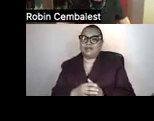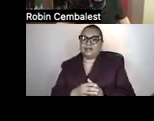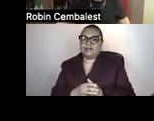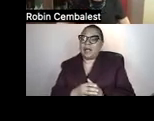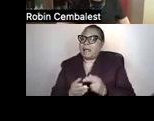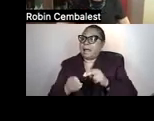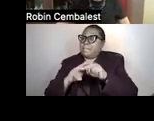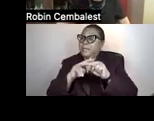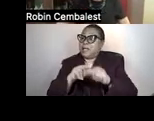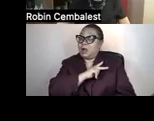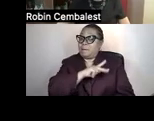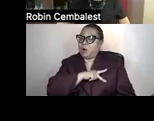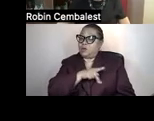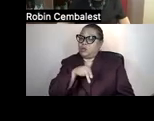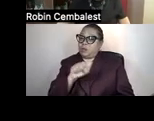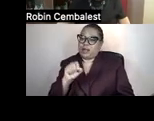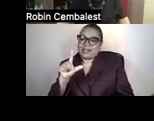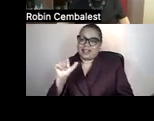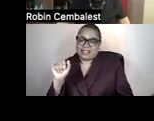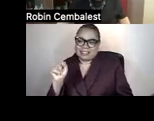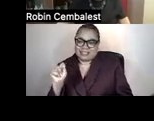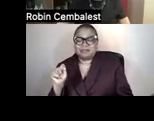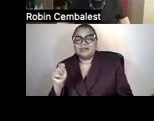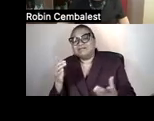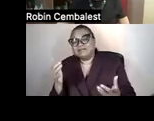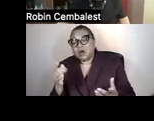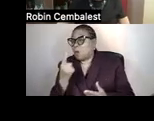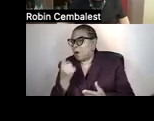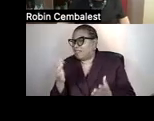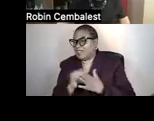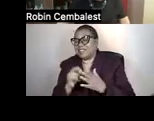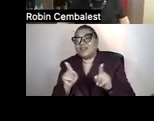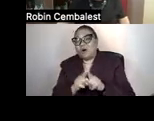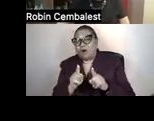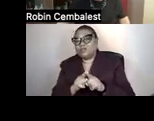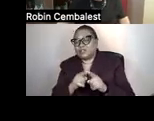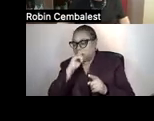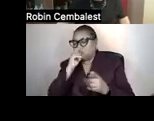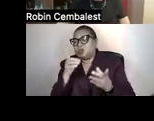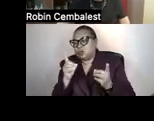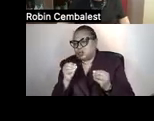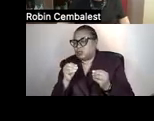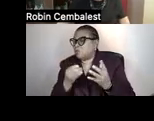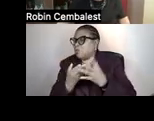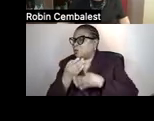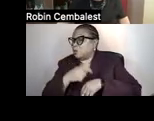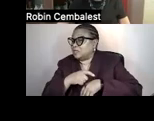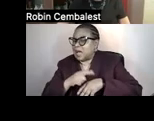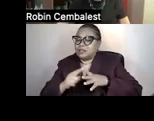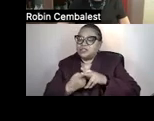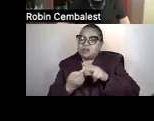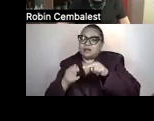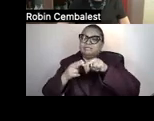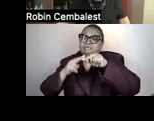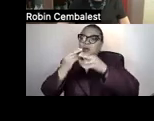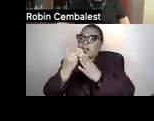Build personal press lists. So one thing that also you can do over time is start to build lists